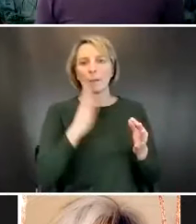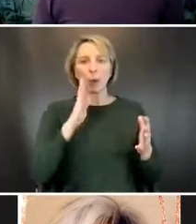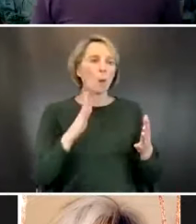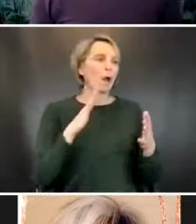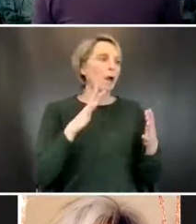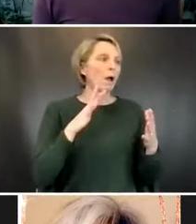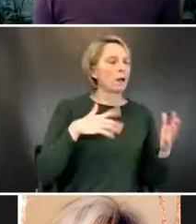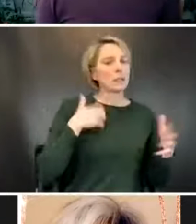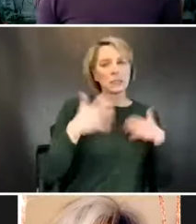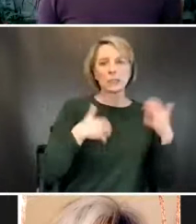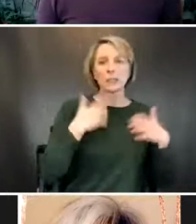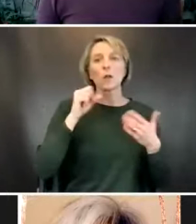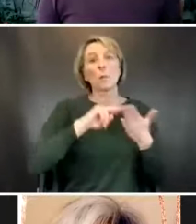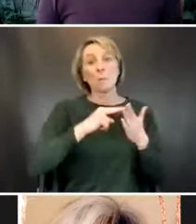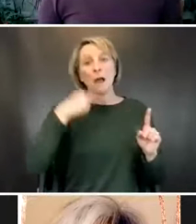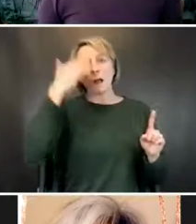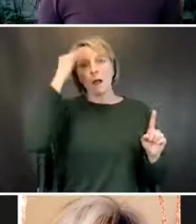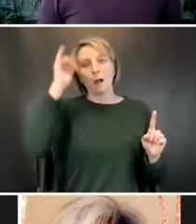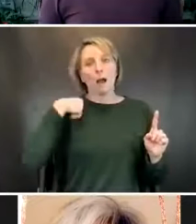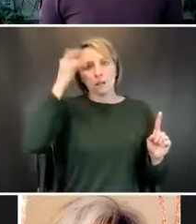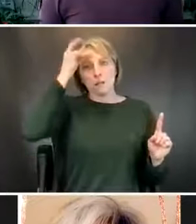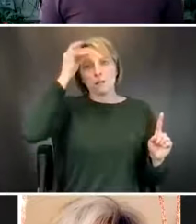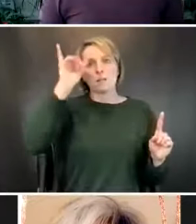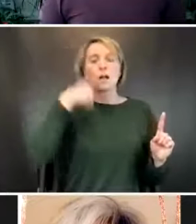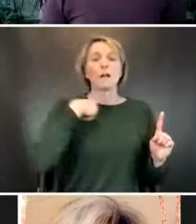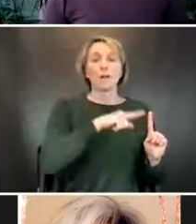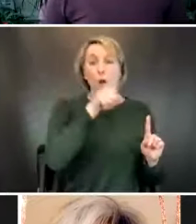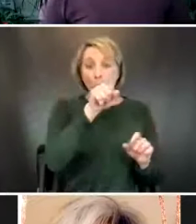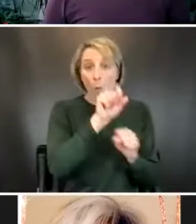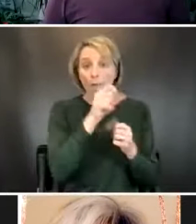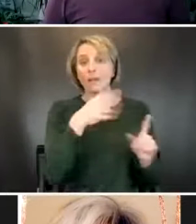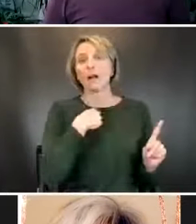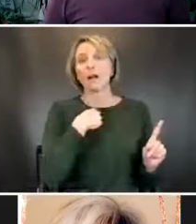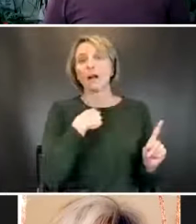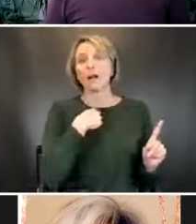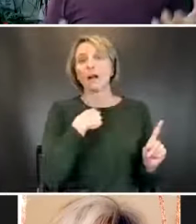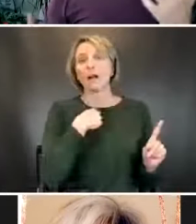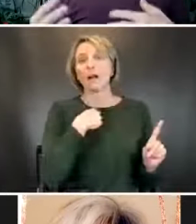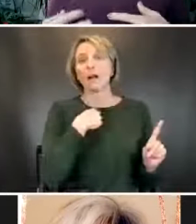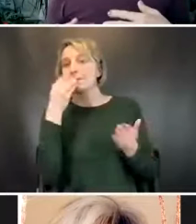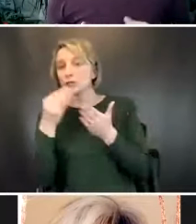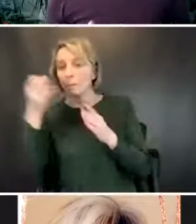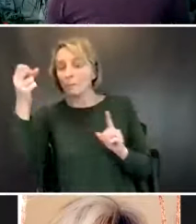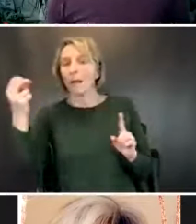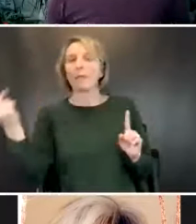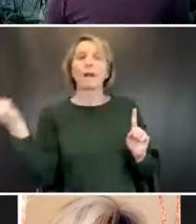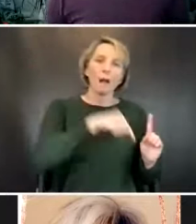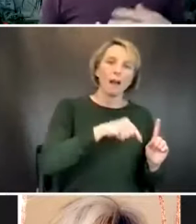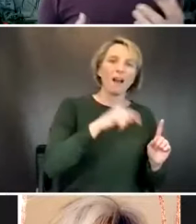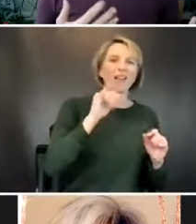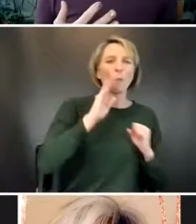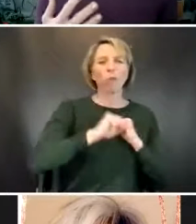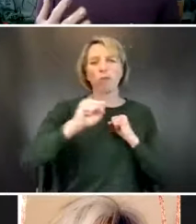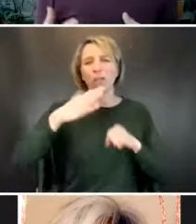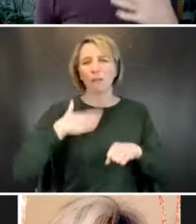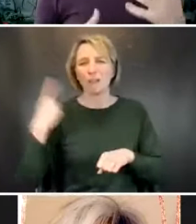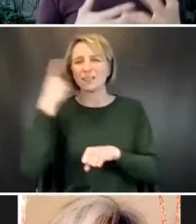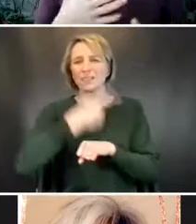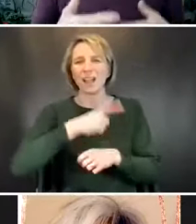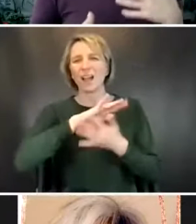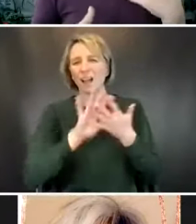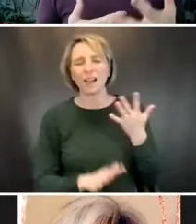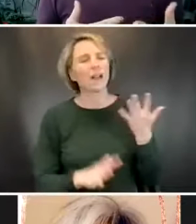on the way home and get the milk. You know, I think if we all take a moment and think about it, there's lots of opportunities